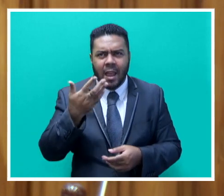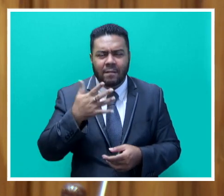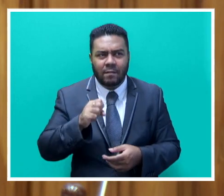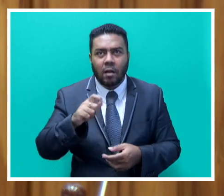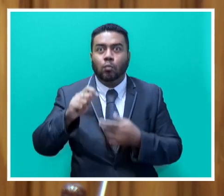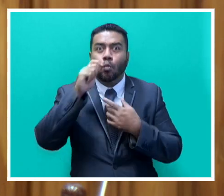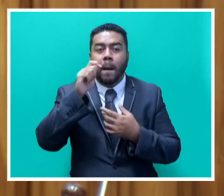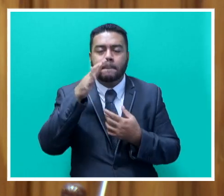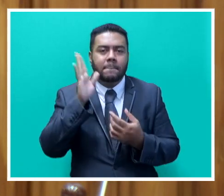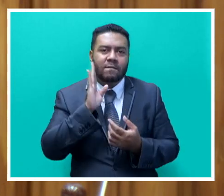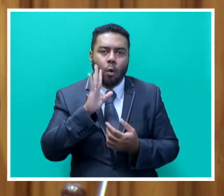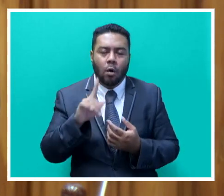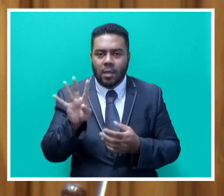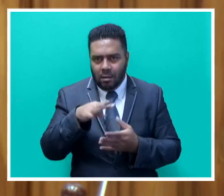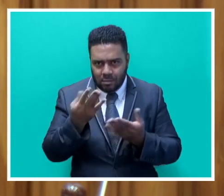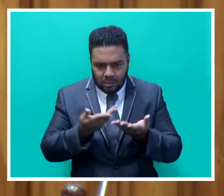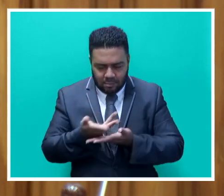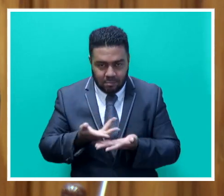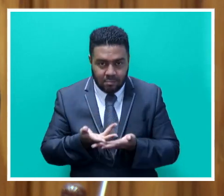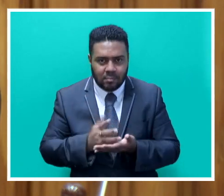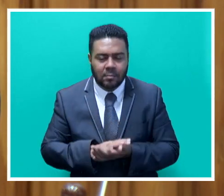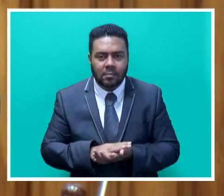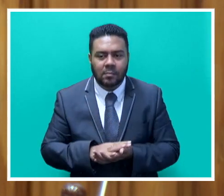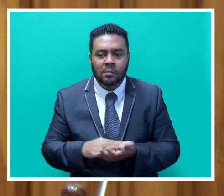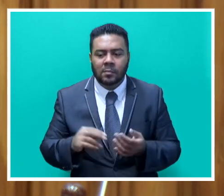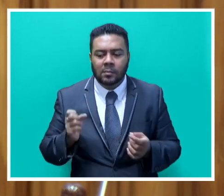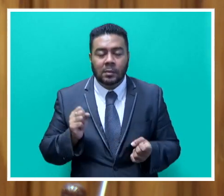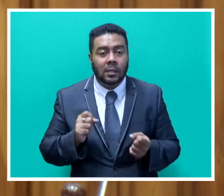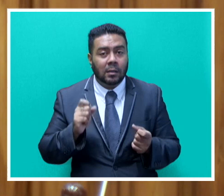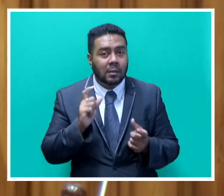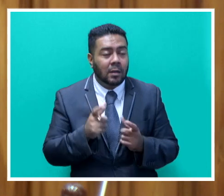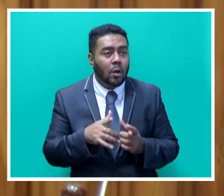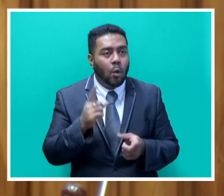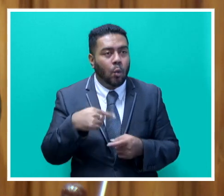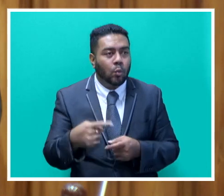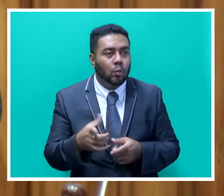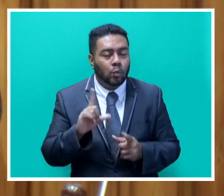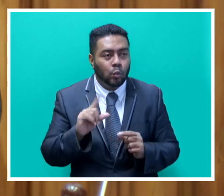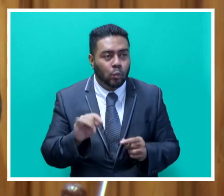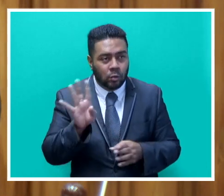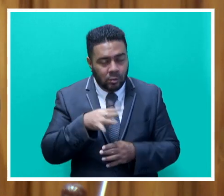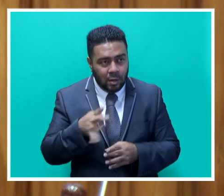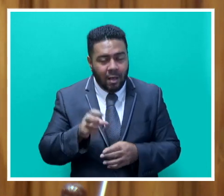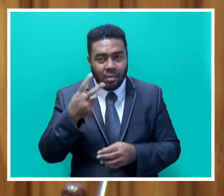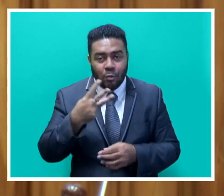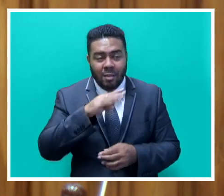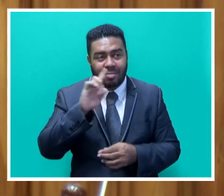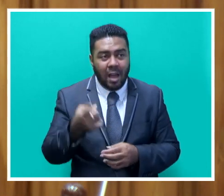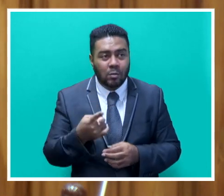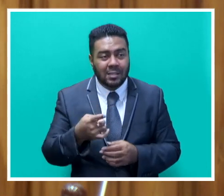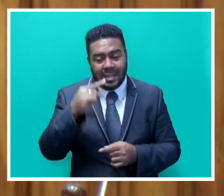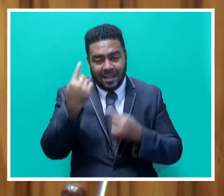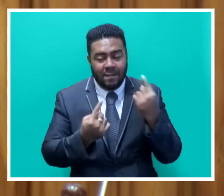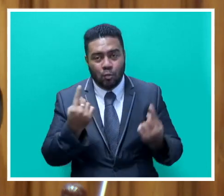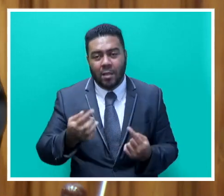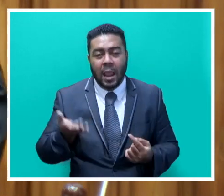before the mitigation phase. Our stationary clinics continue to do screening, up to 3,000 individuals screened over the last 24 hours